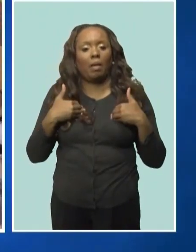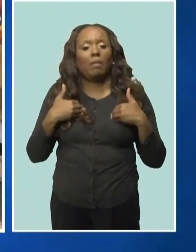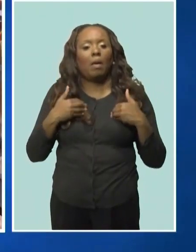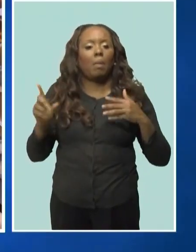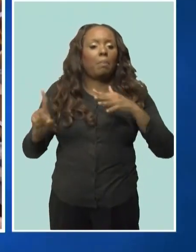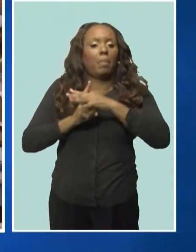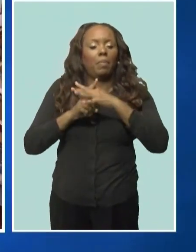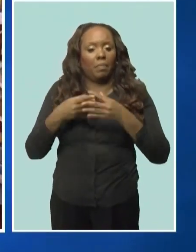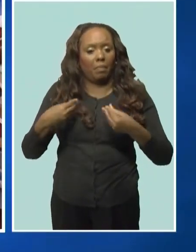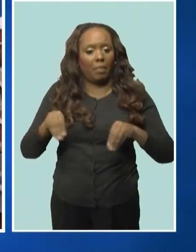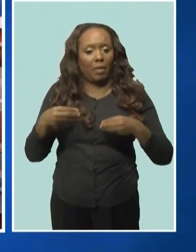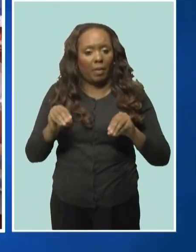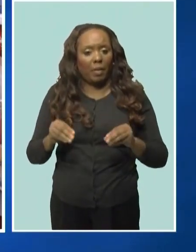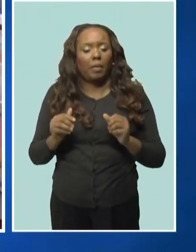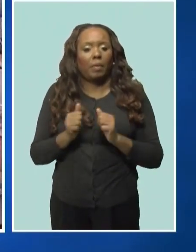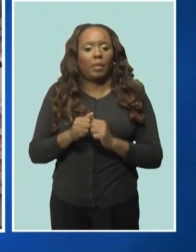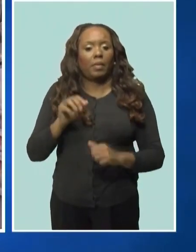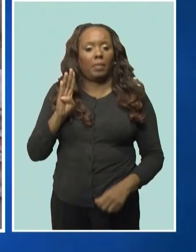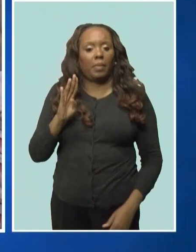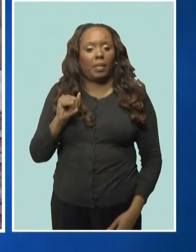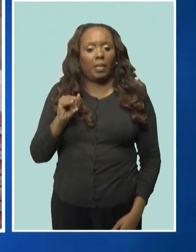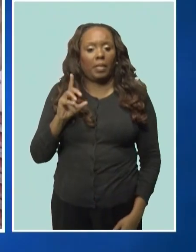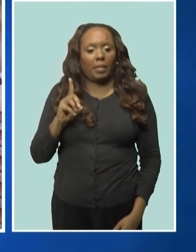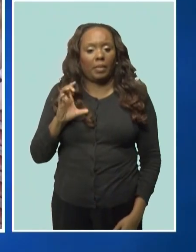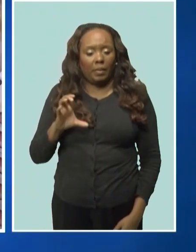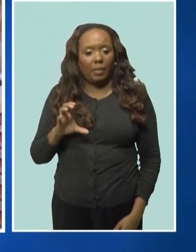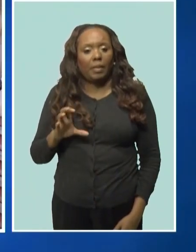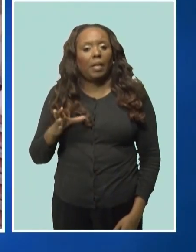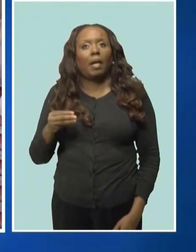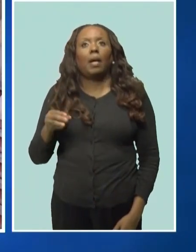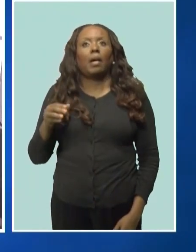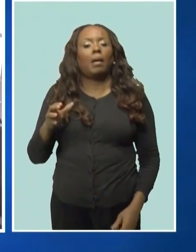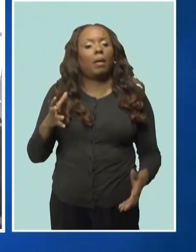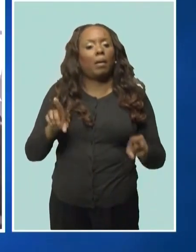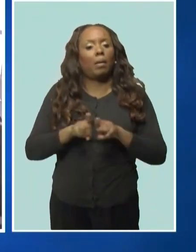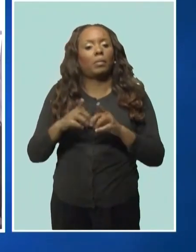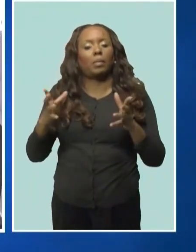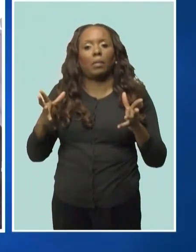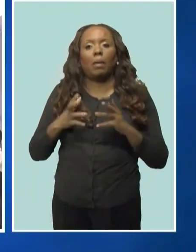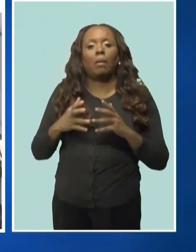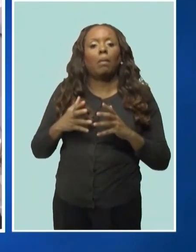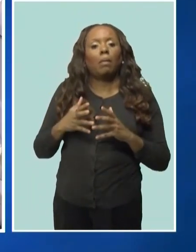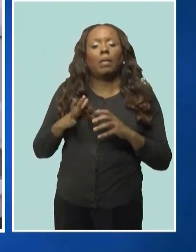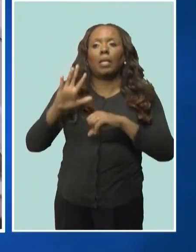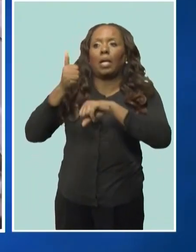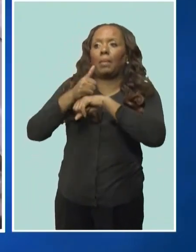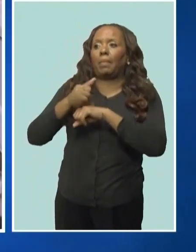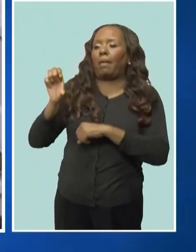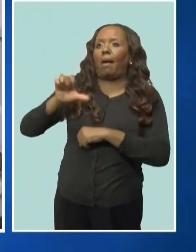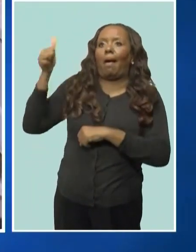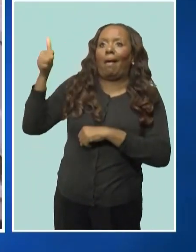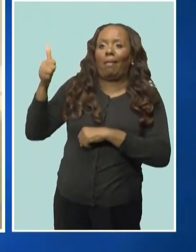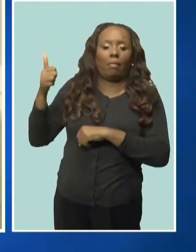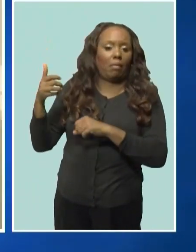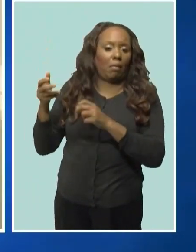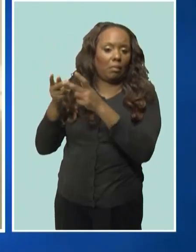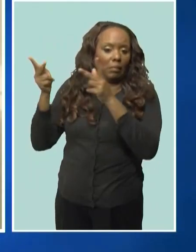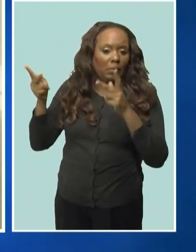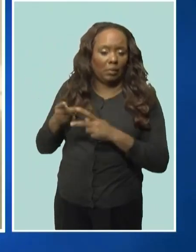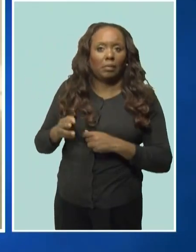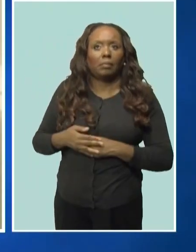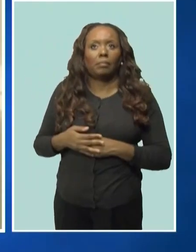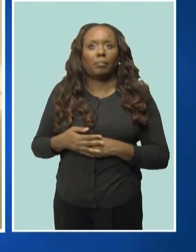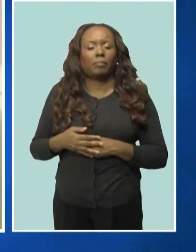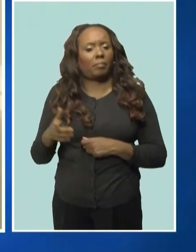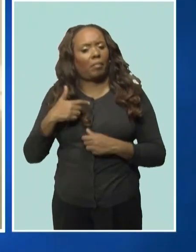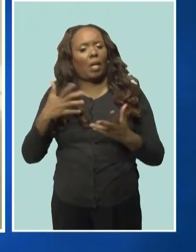markets organized by Export Barbados BIDC, and he's looking at the outside market. I want to start exporting to the